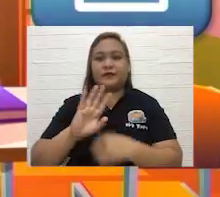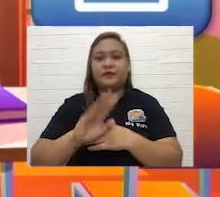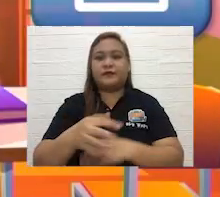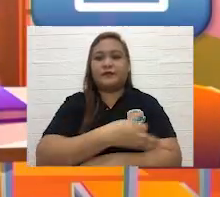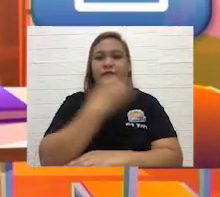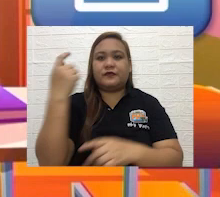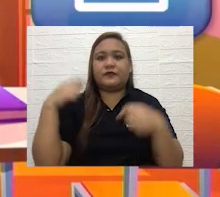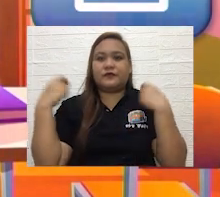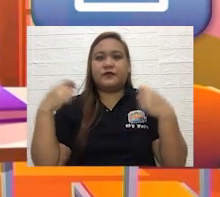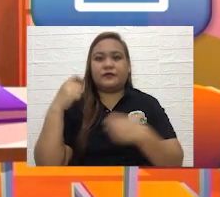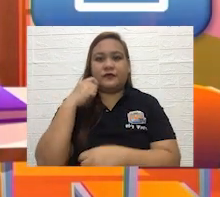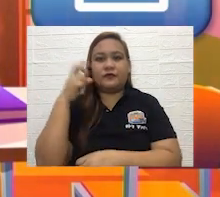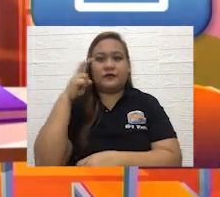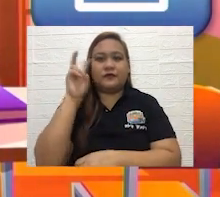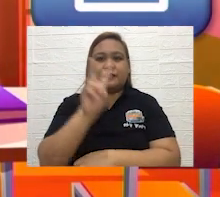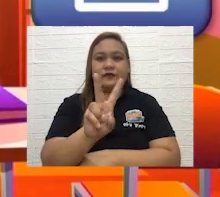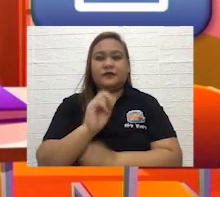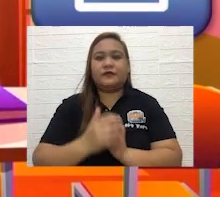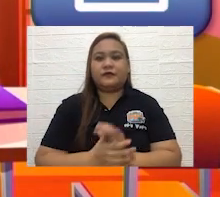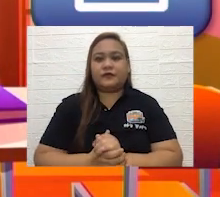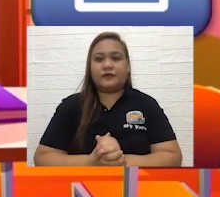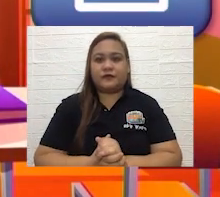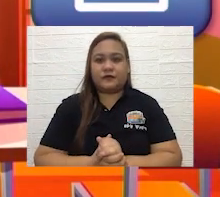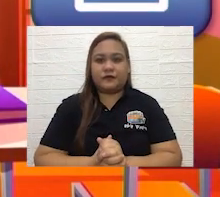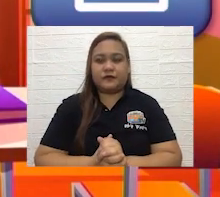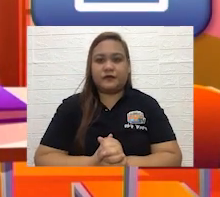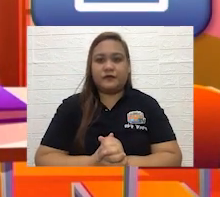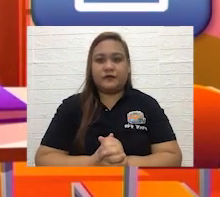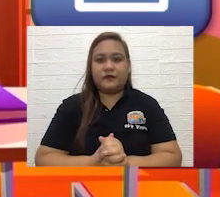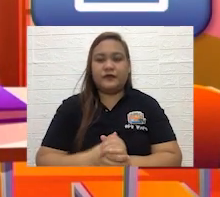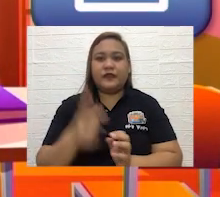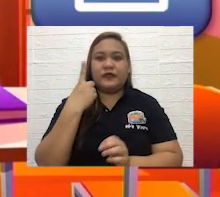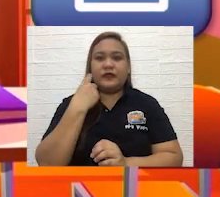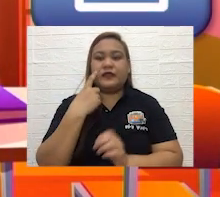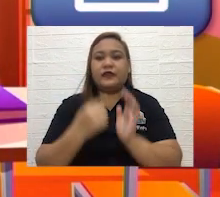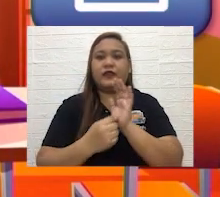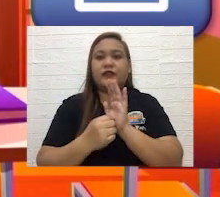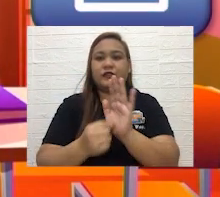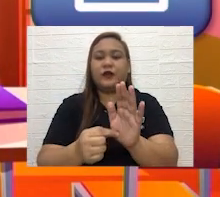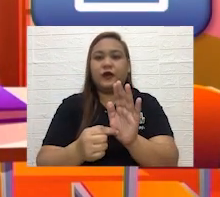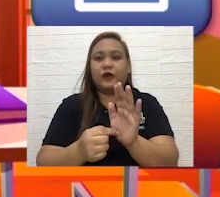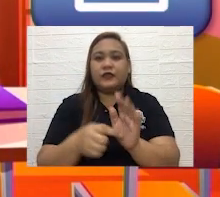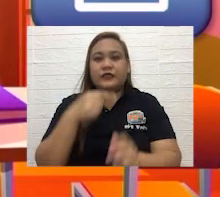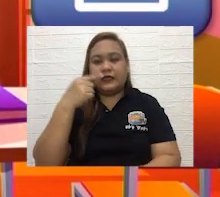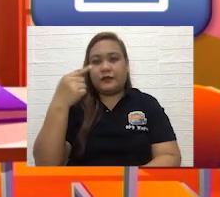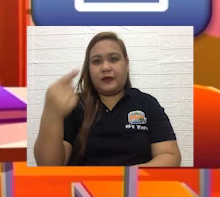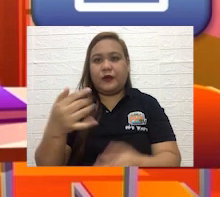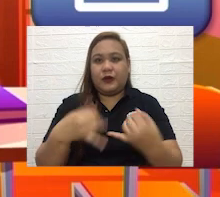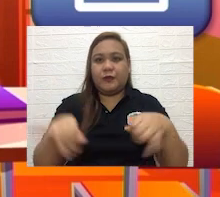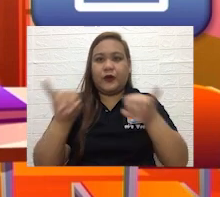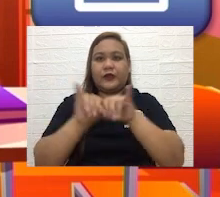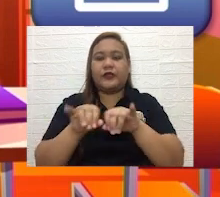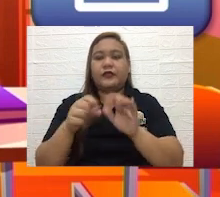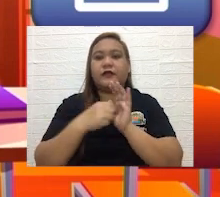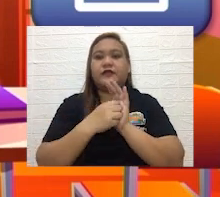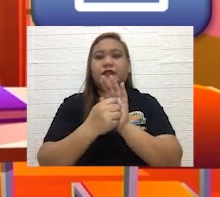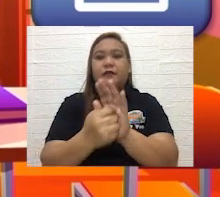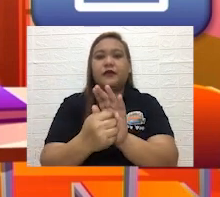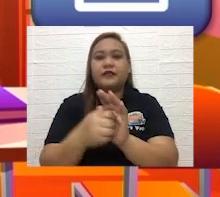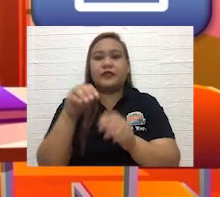Welcome back to Fernandino Teens TV Season 2. I presented the importance of symbols in everyday